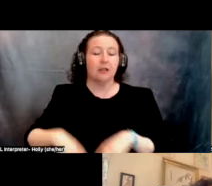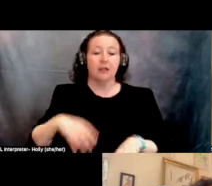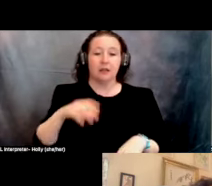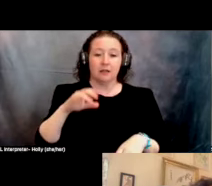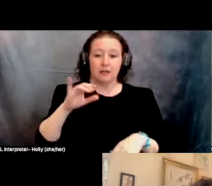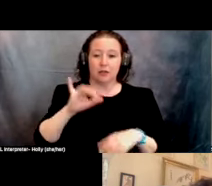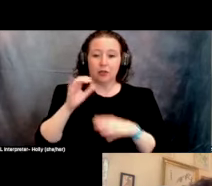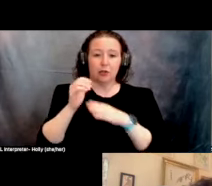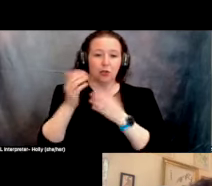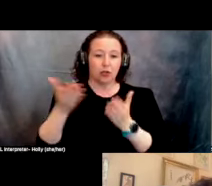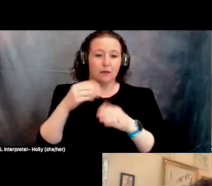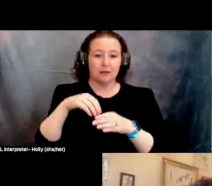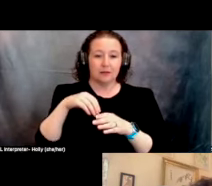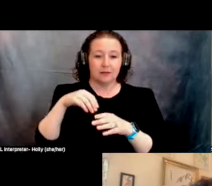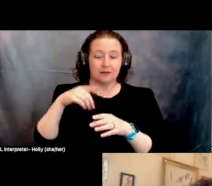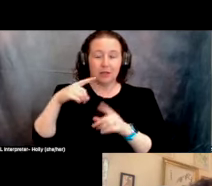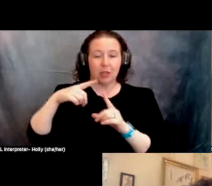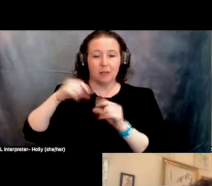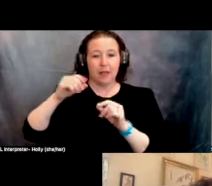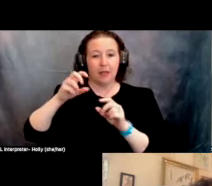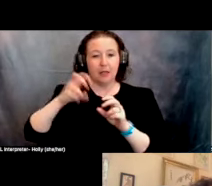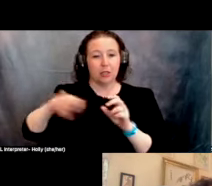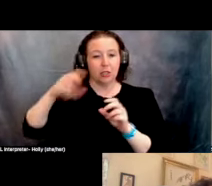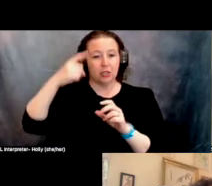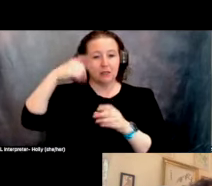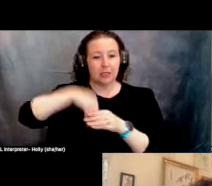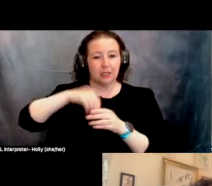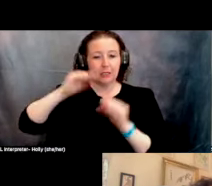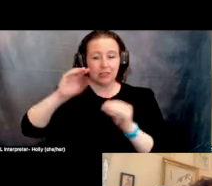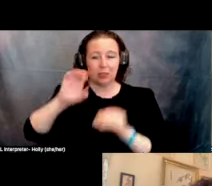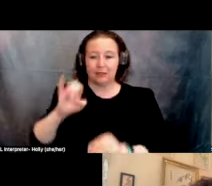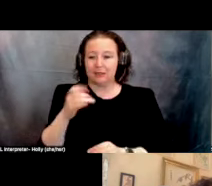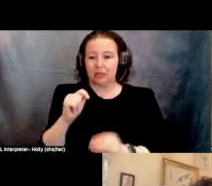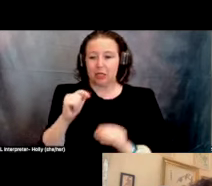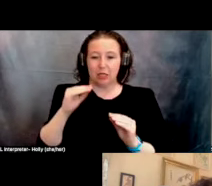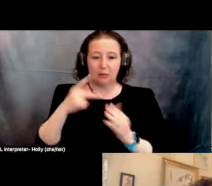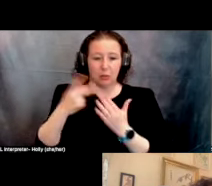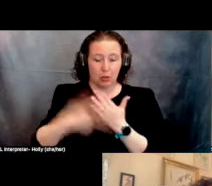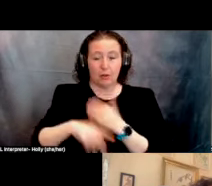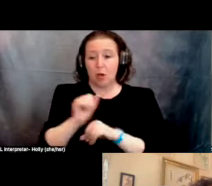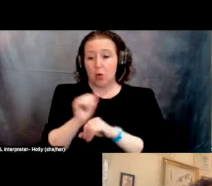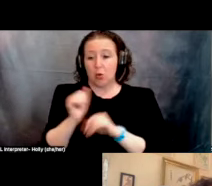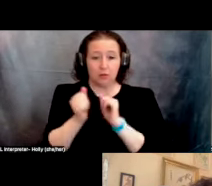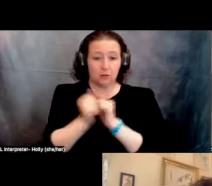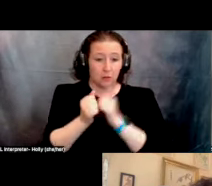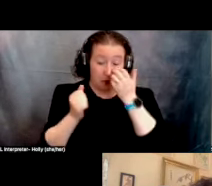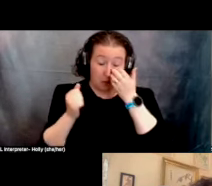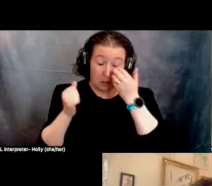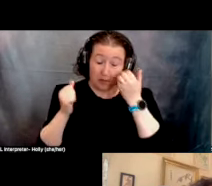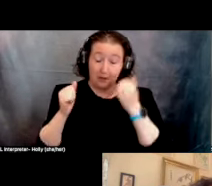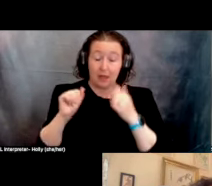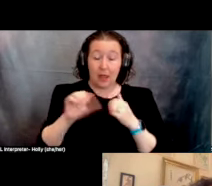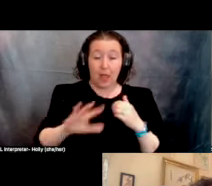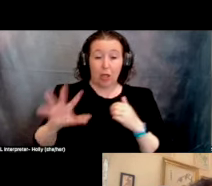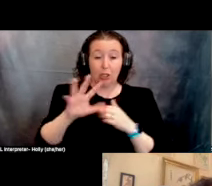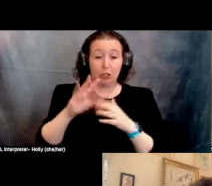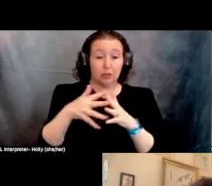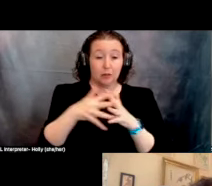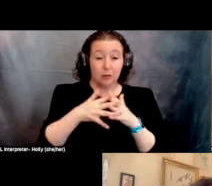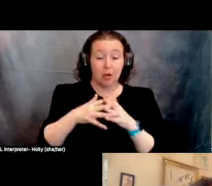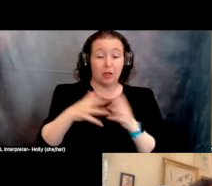the Japan Exchange in Teaching, or JET, program, and has worked with Asian Americans Advancing Justice, Suda for Solidarity,